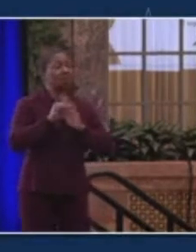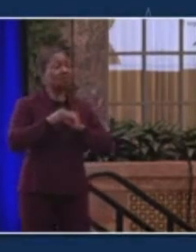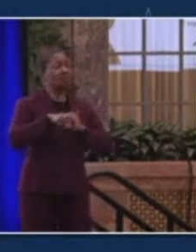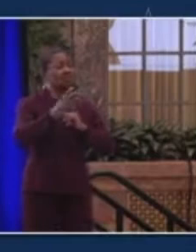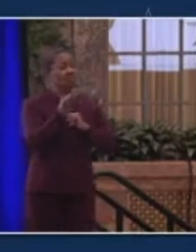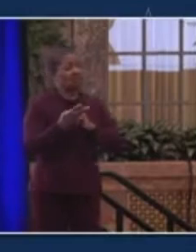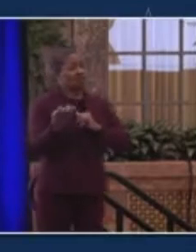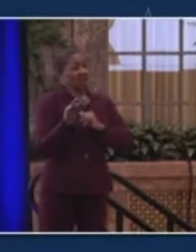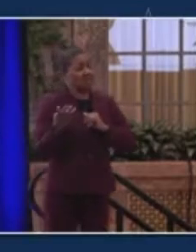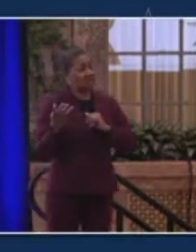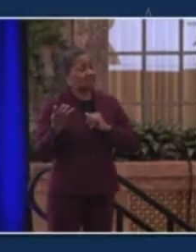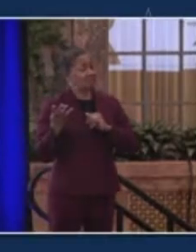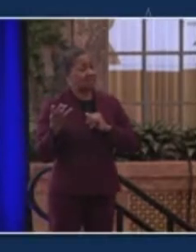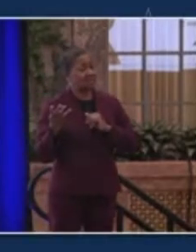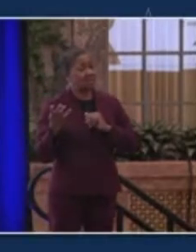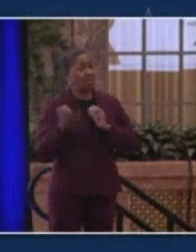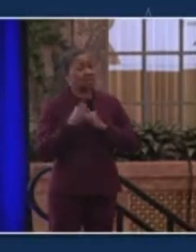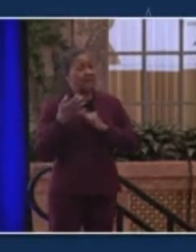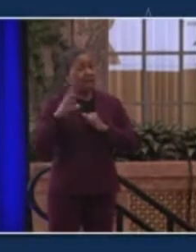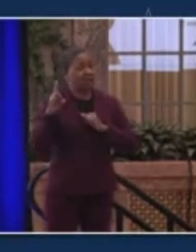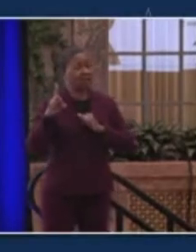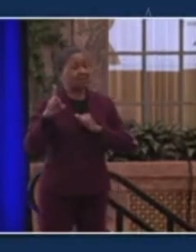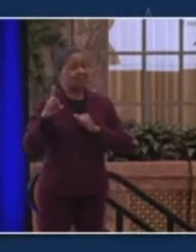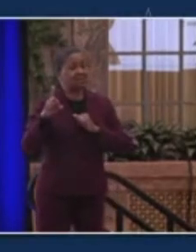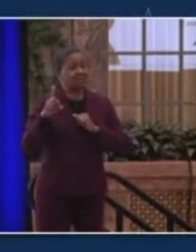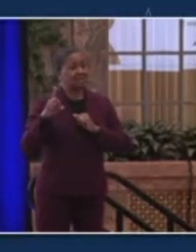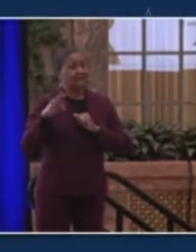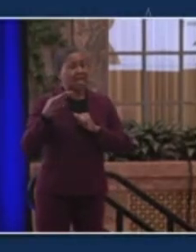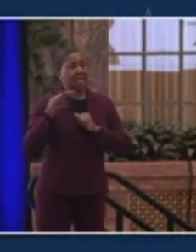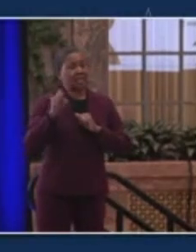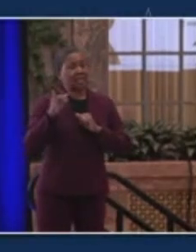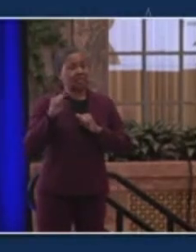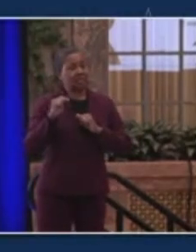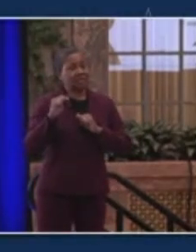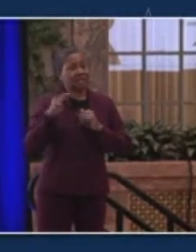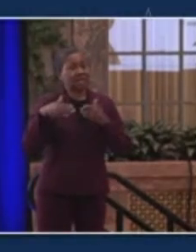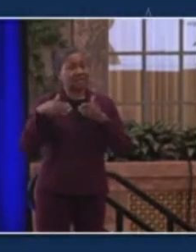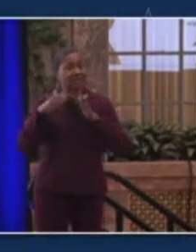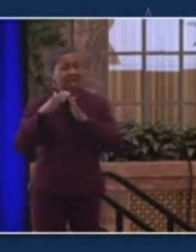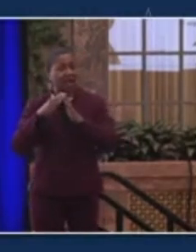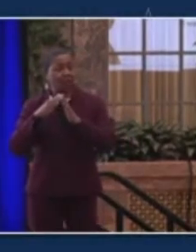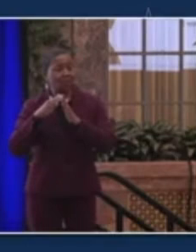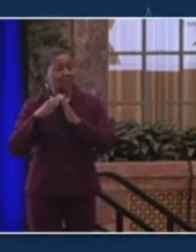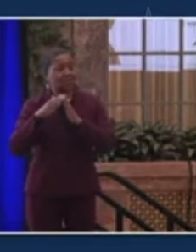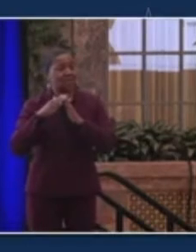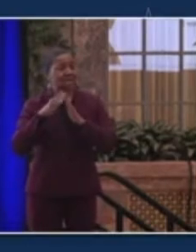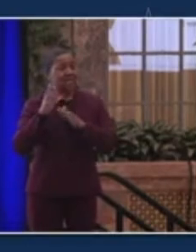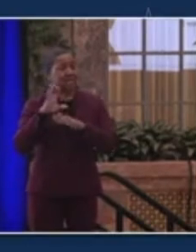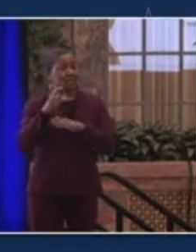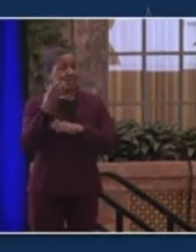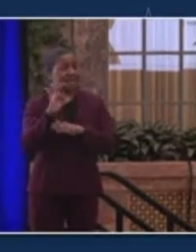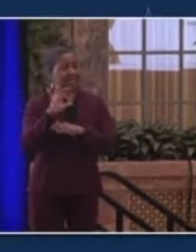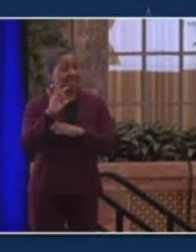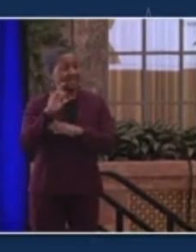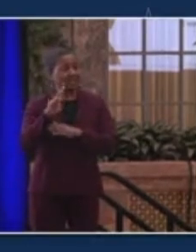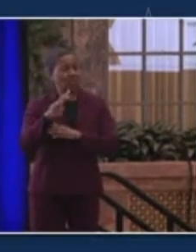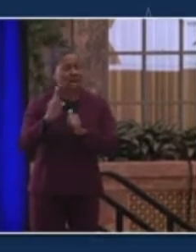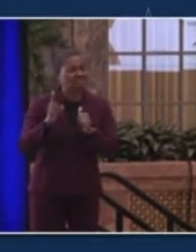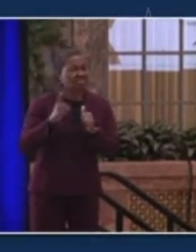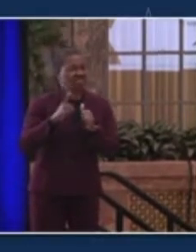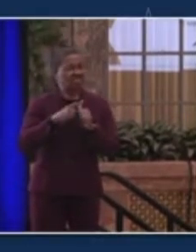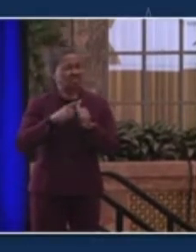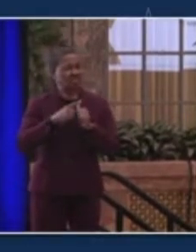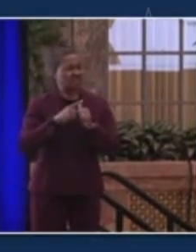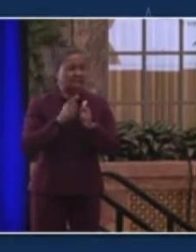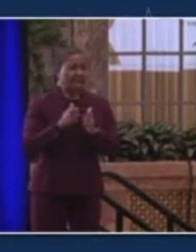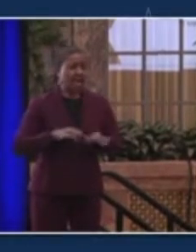four of us with Harold at the Hilton and Towers in December 1982, the first